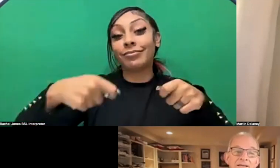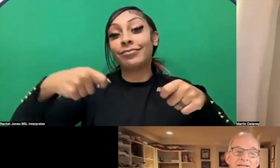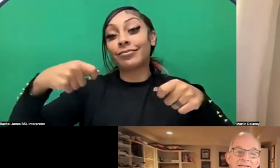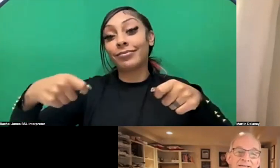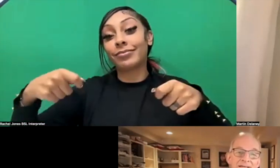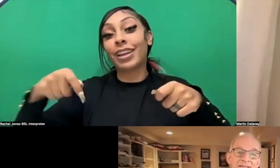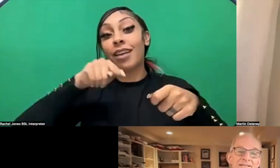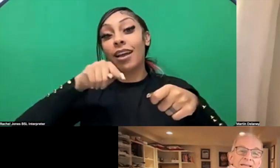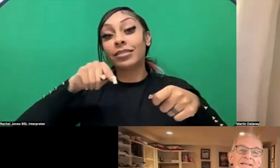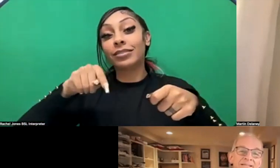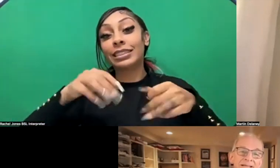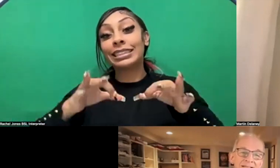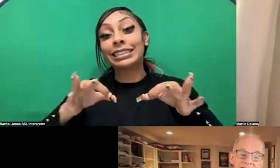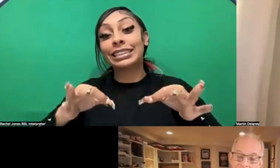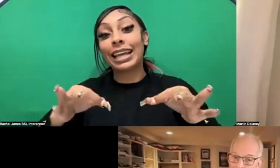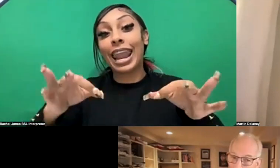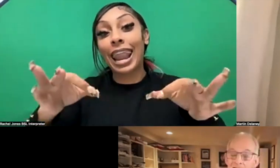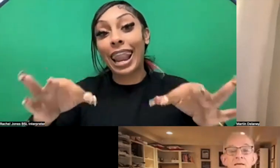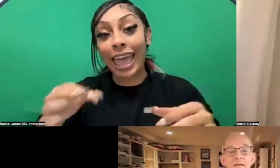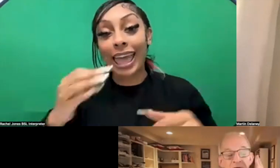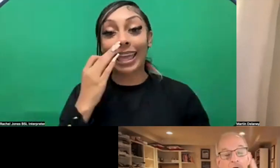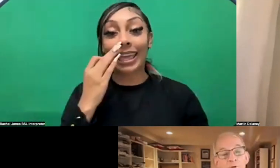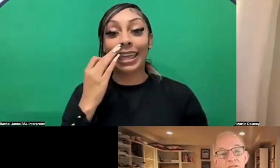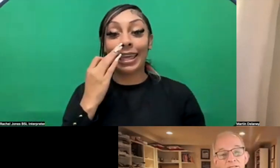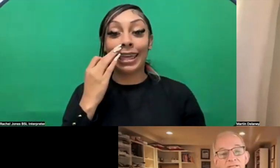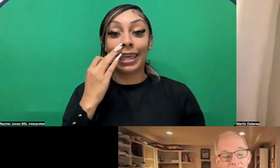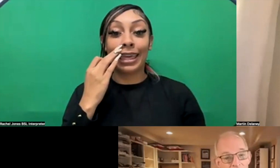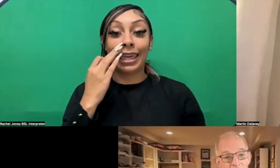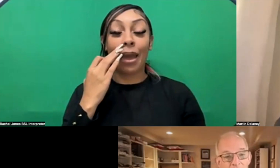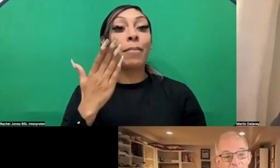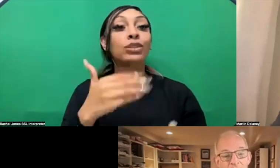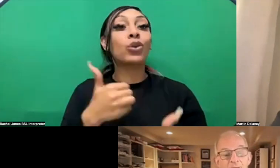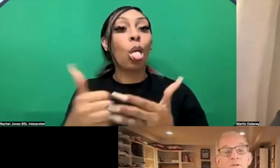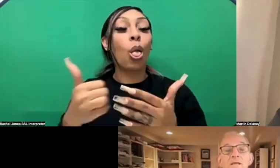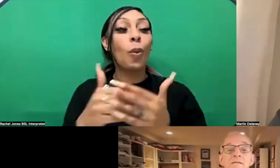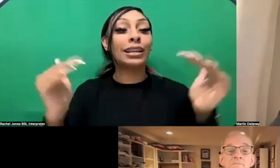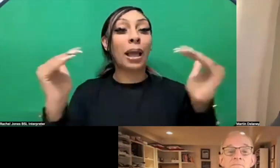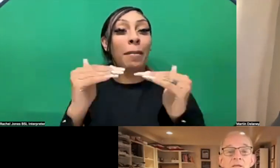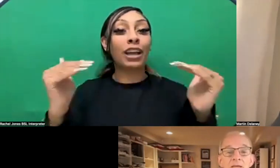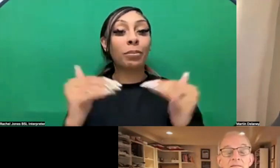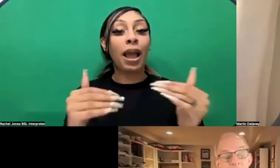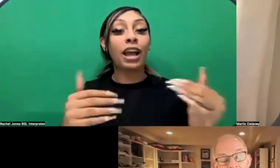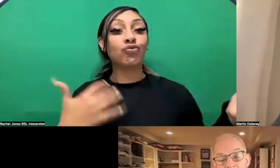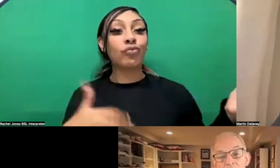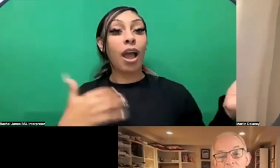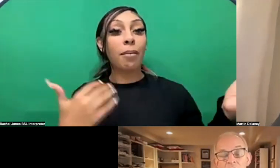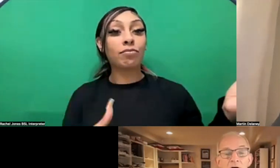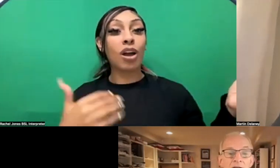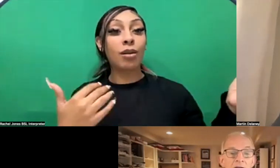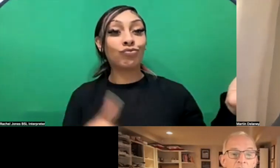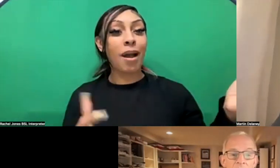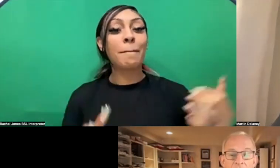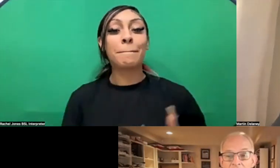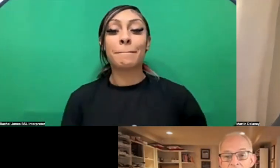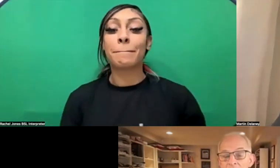dot, dot, dot, dot, dot, dot, dot, dot, but always in sync to the drum beat that it plays. And this was used on a